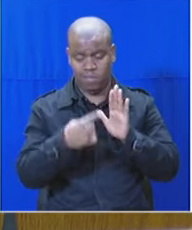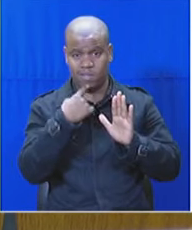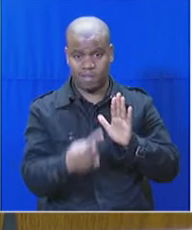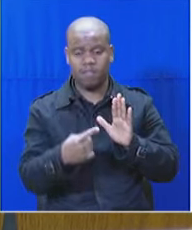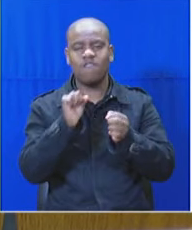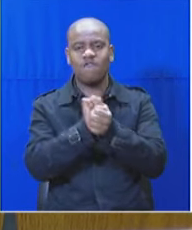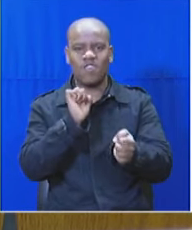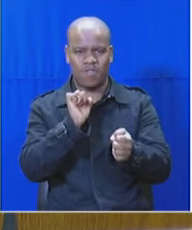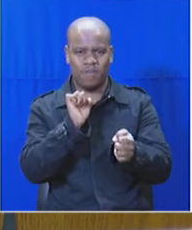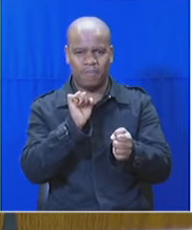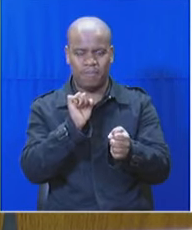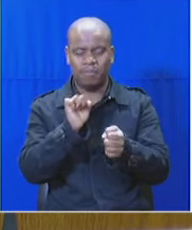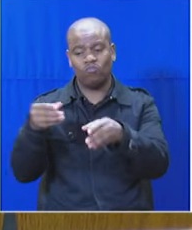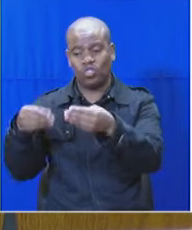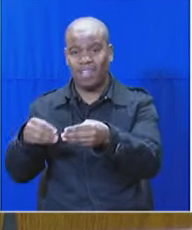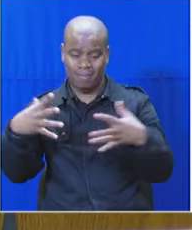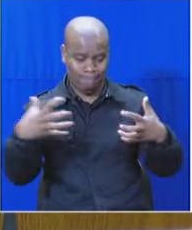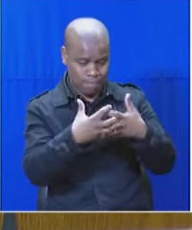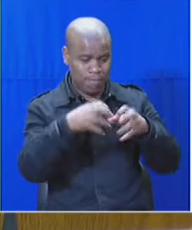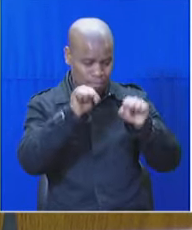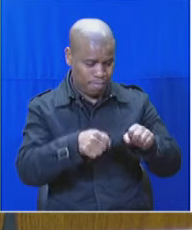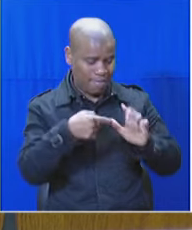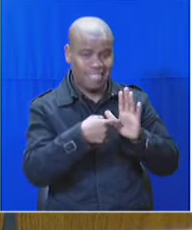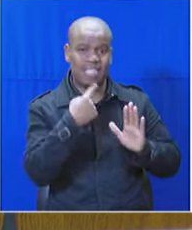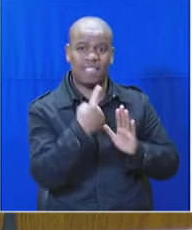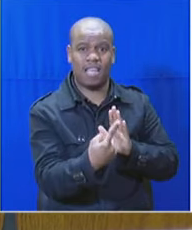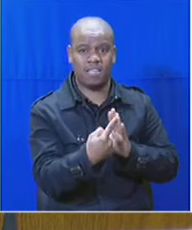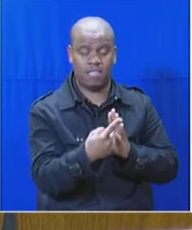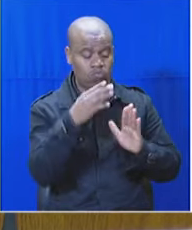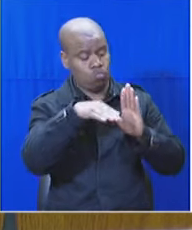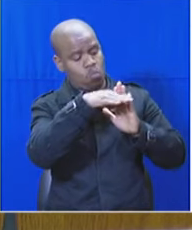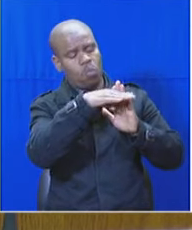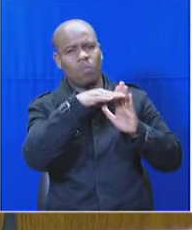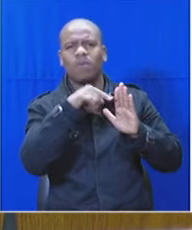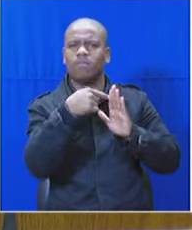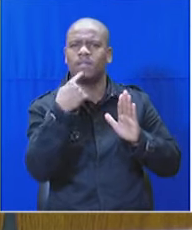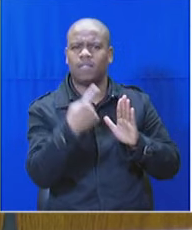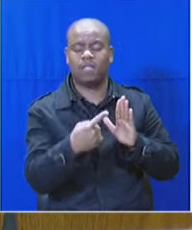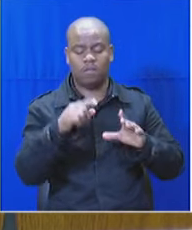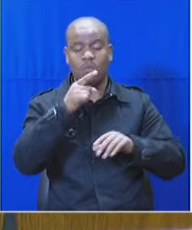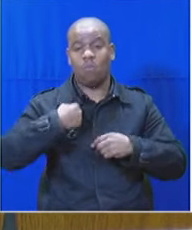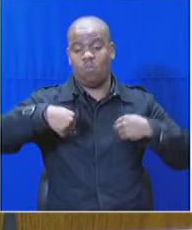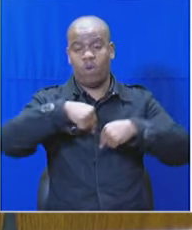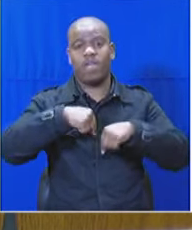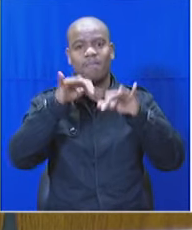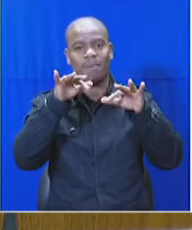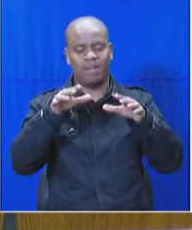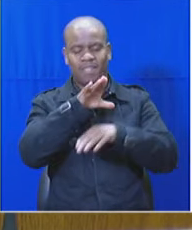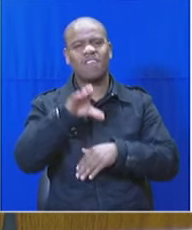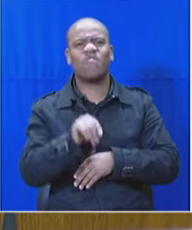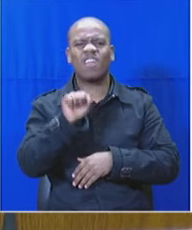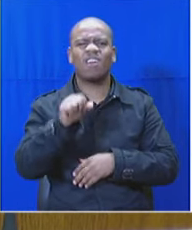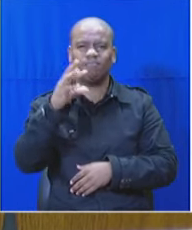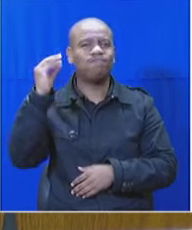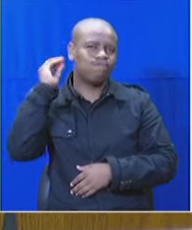Freedom Charter and the Ready to Govern document when it says, in its preamble, we, the people of South Africa,